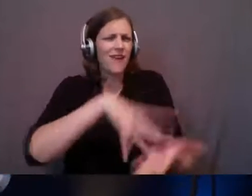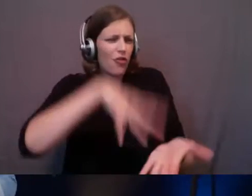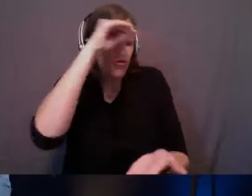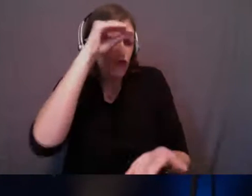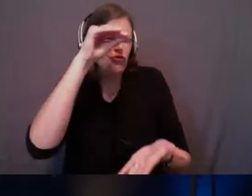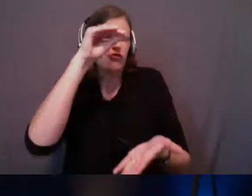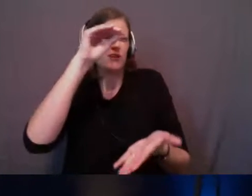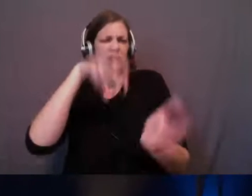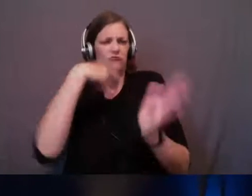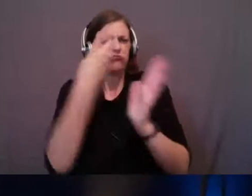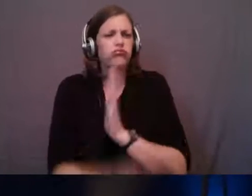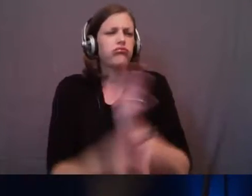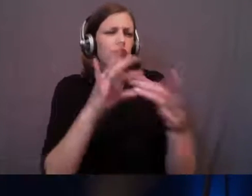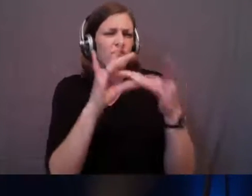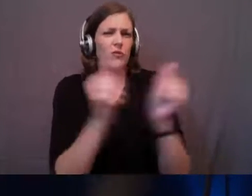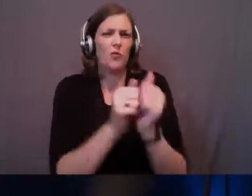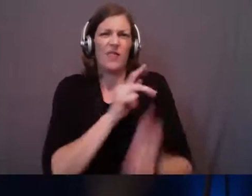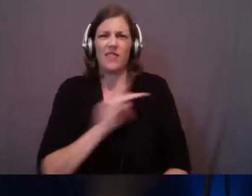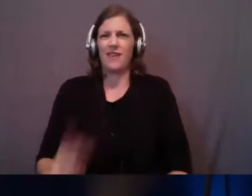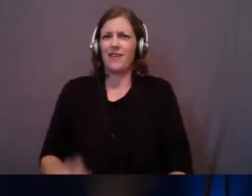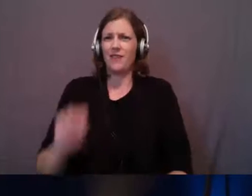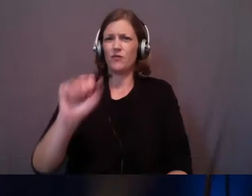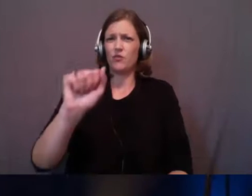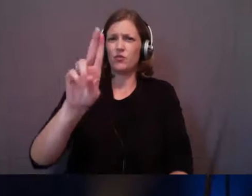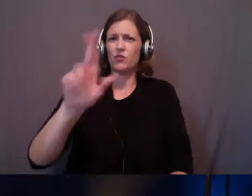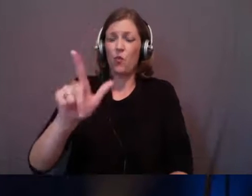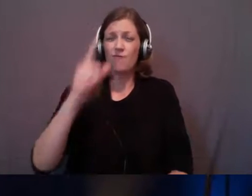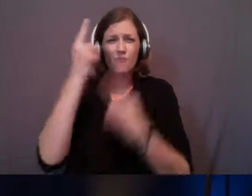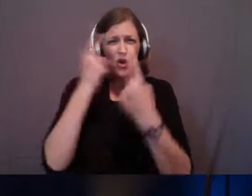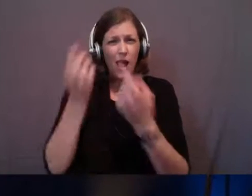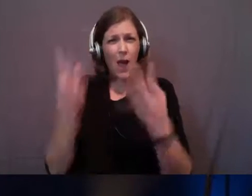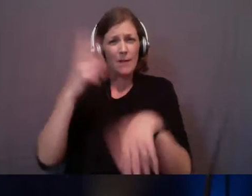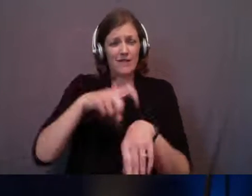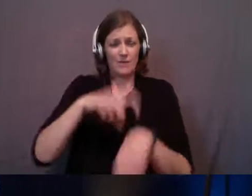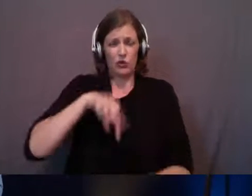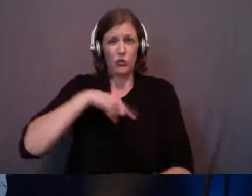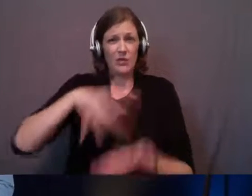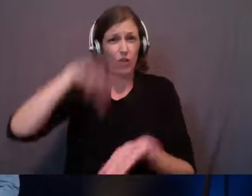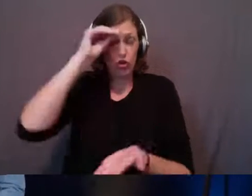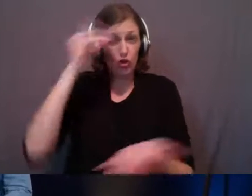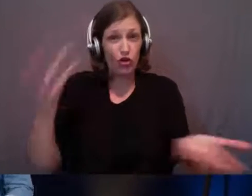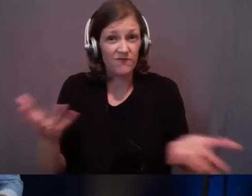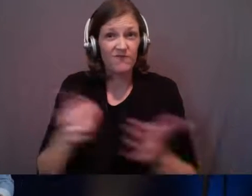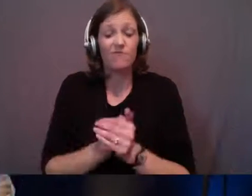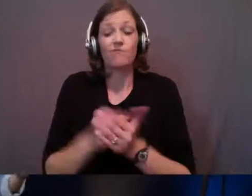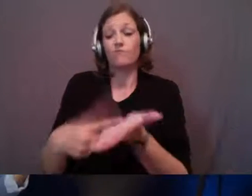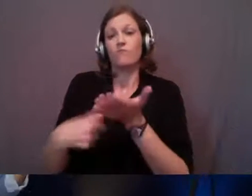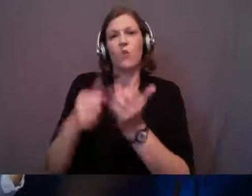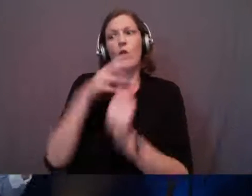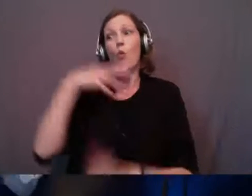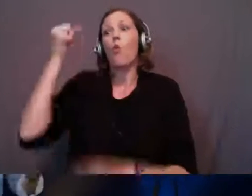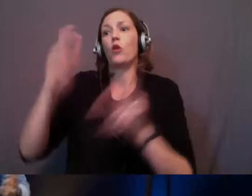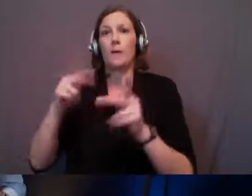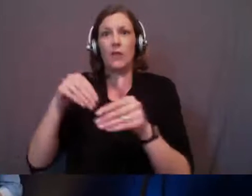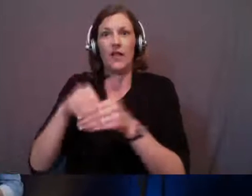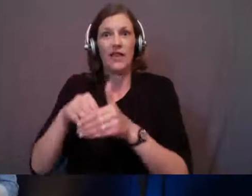this relationship with King Saul? Because I wonder how many times do we learn? Talking to some older people in our church who said, man, I remember